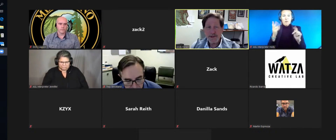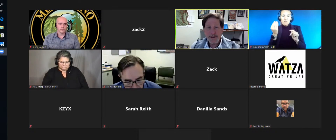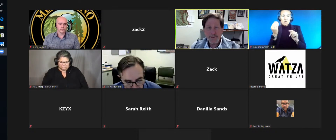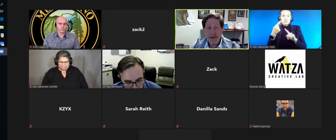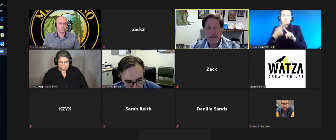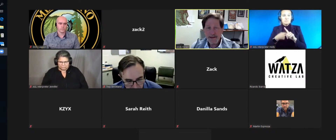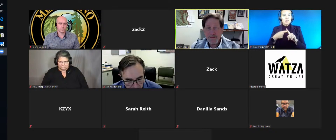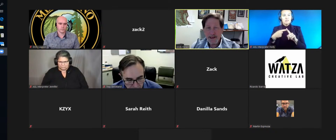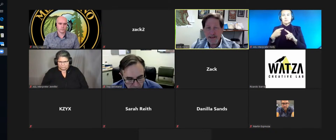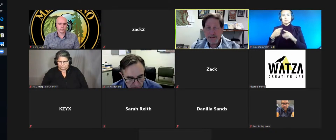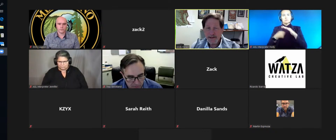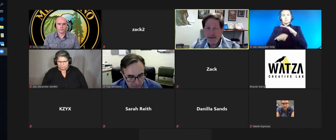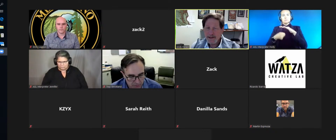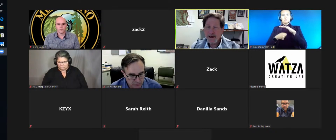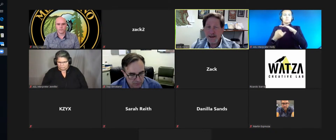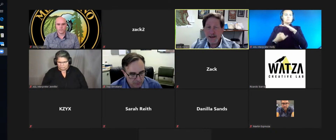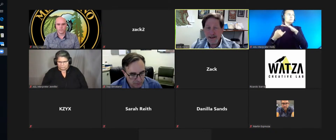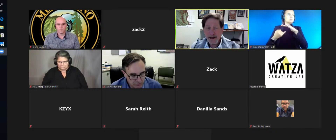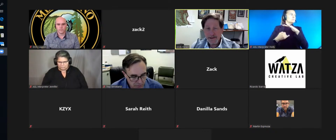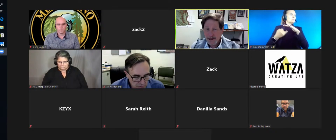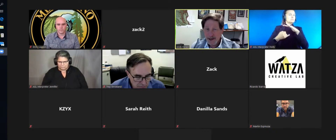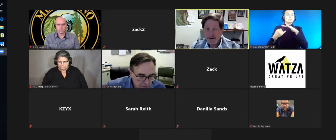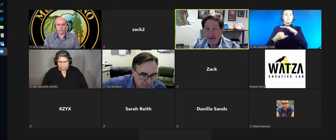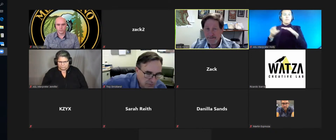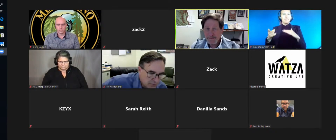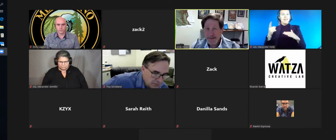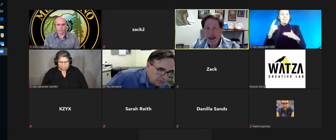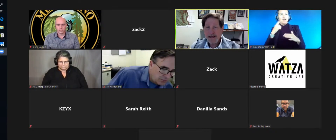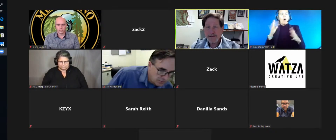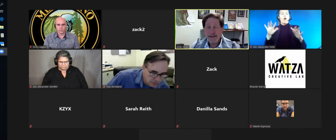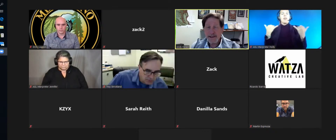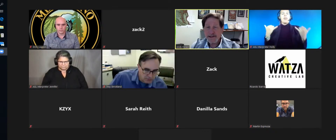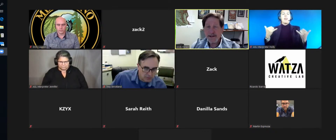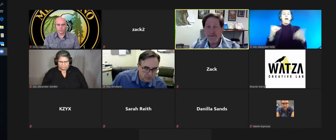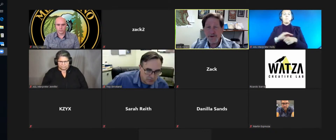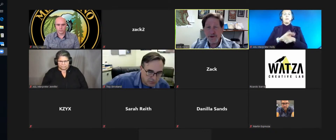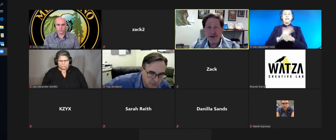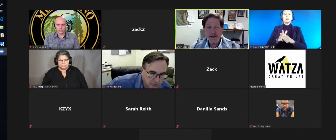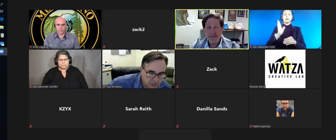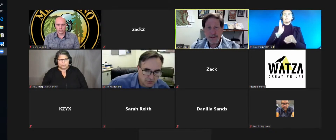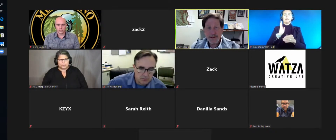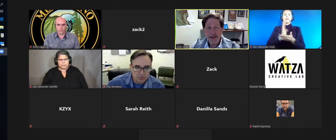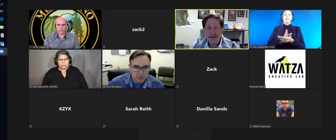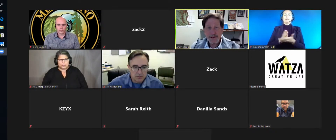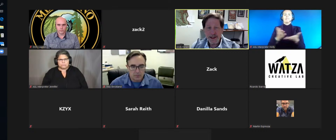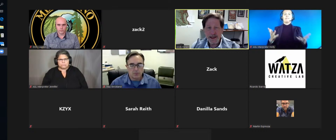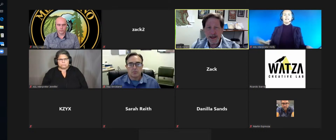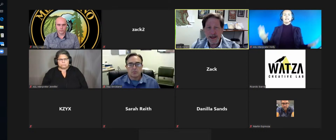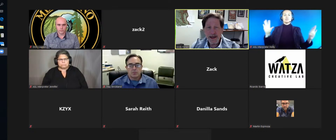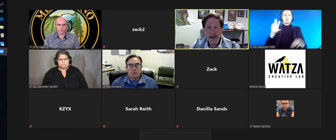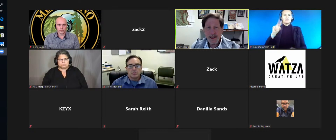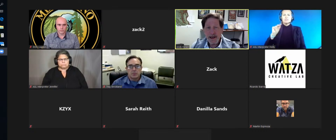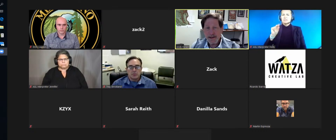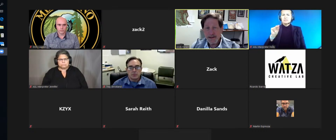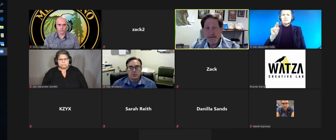want to believe the pandemic has ended. It has not. Add to this confusion and mixed messaging,